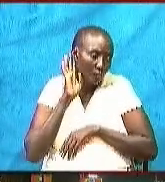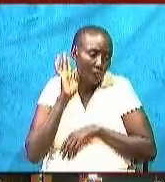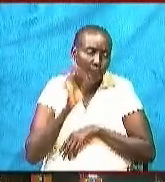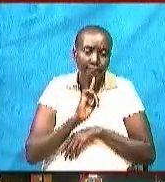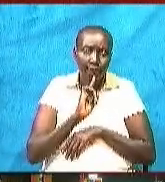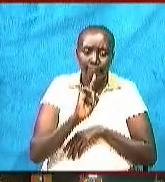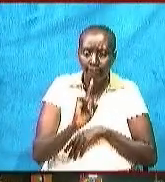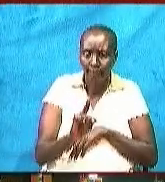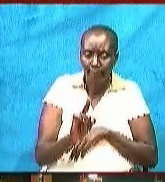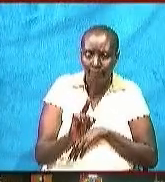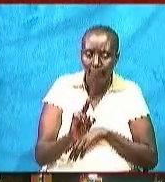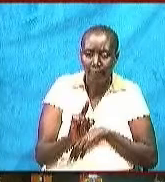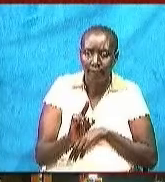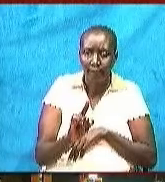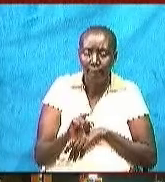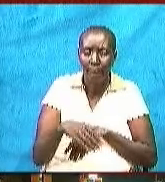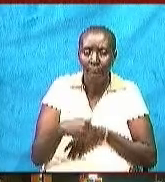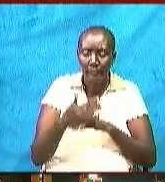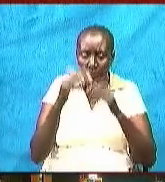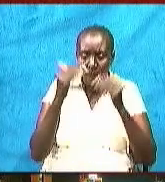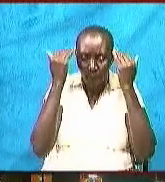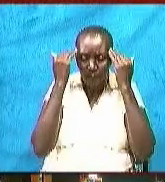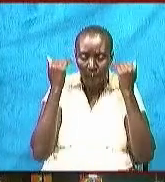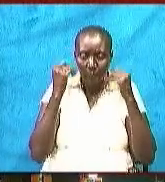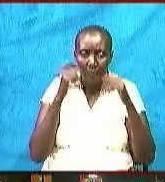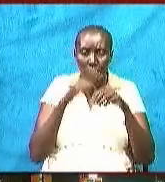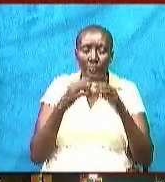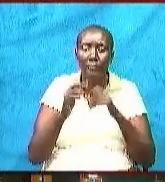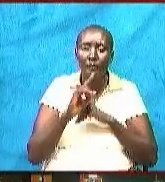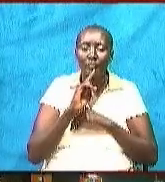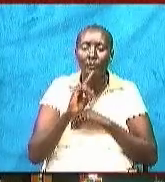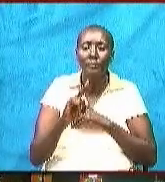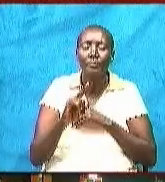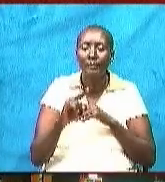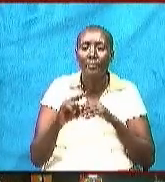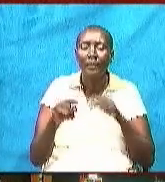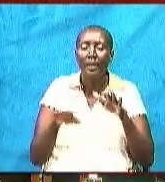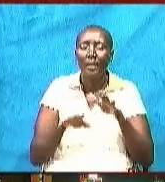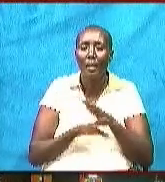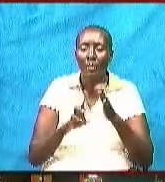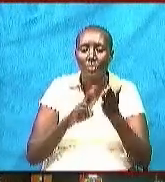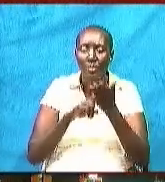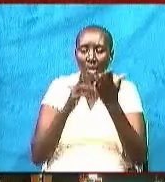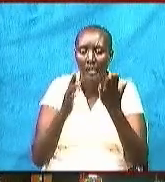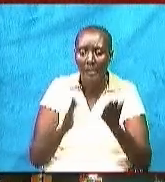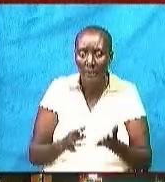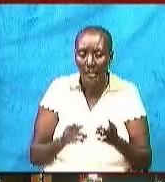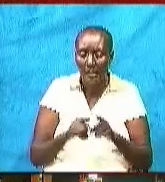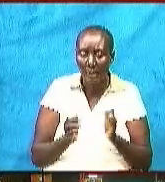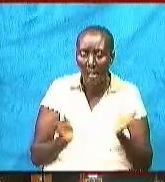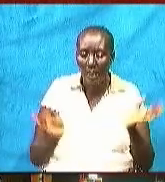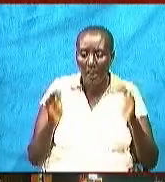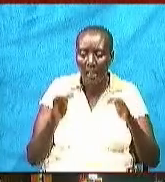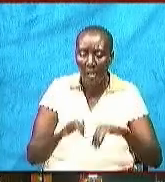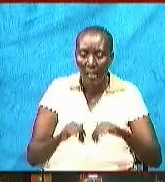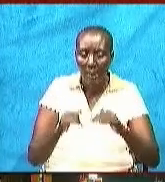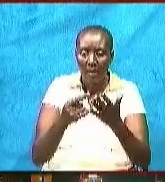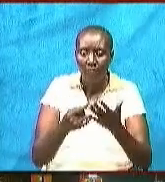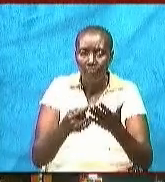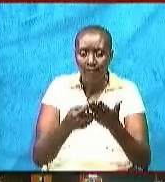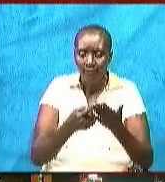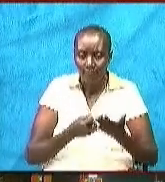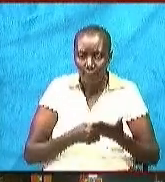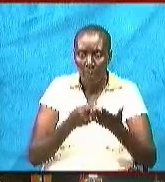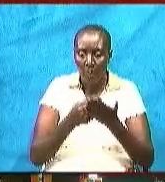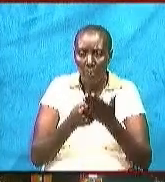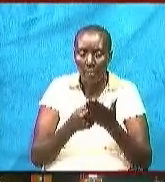orders, the court hereby directs the Deputy Registrar to convene a pre-scrutiny meeting